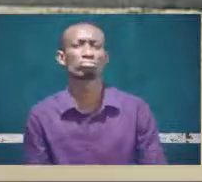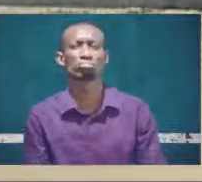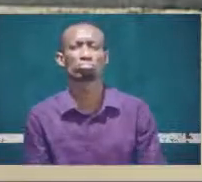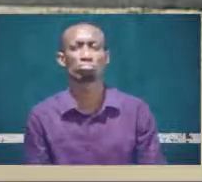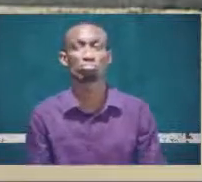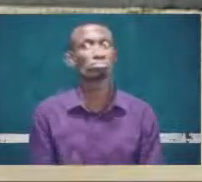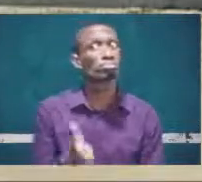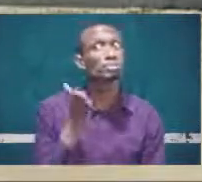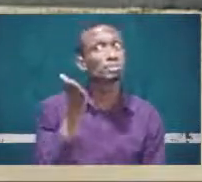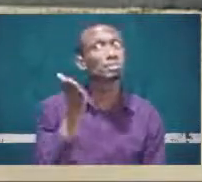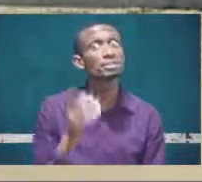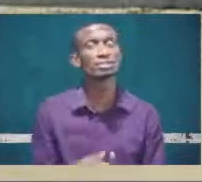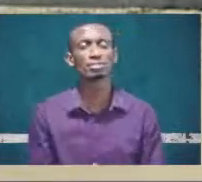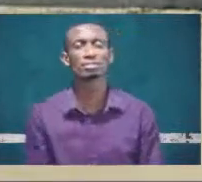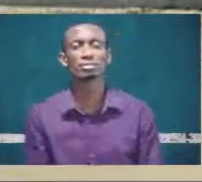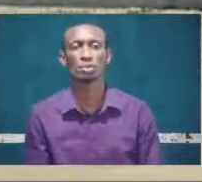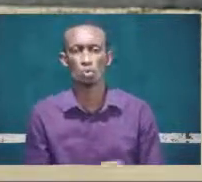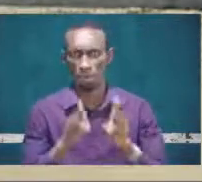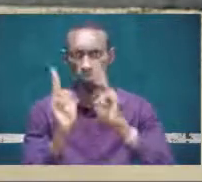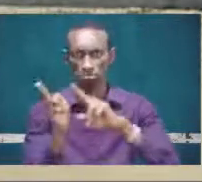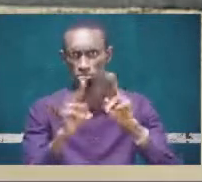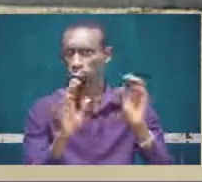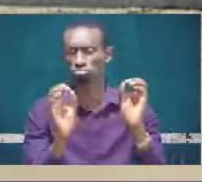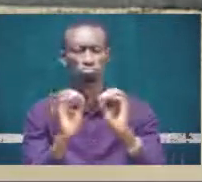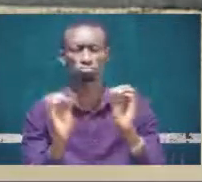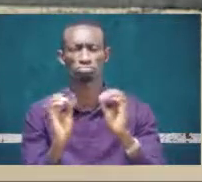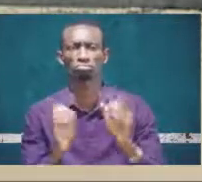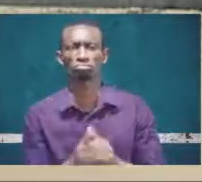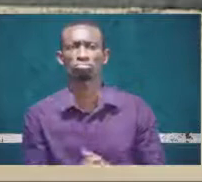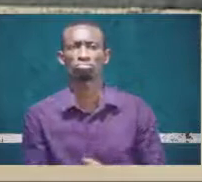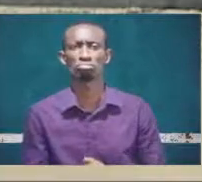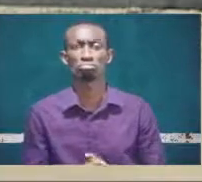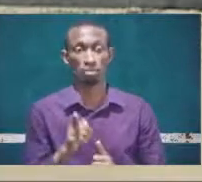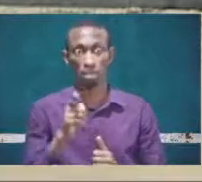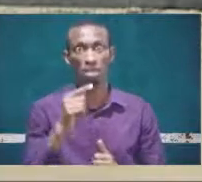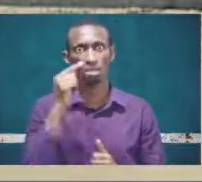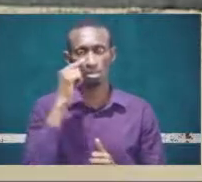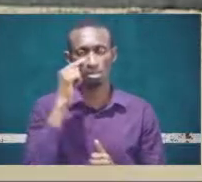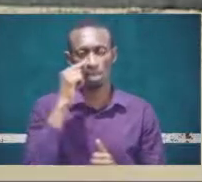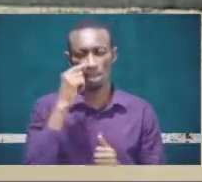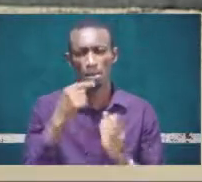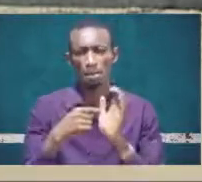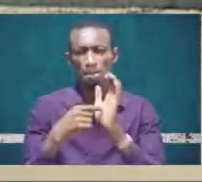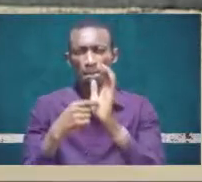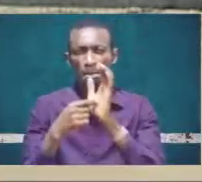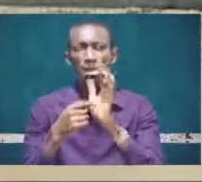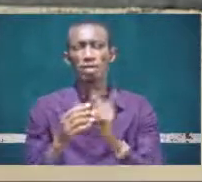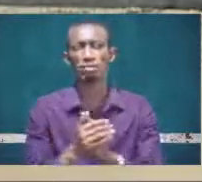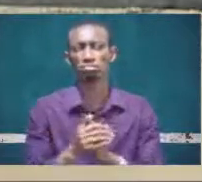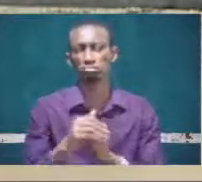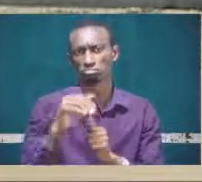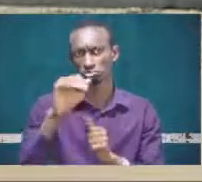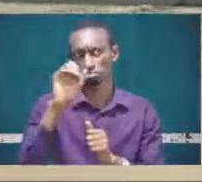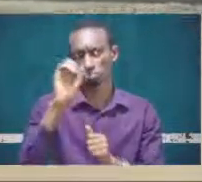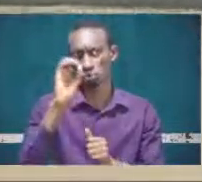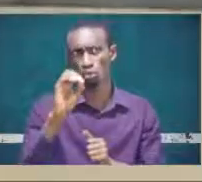So this is an abnormal demand curve for a good of ostentation. And in this case, we look at luxury